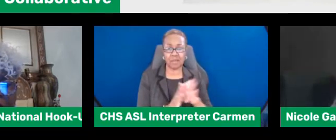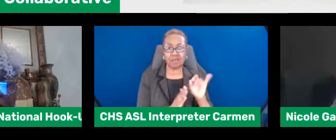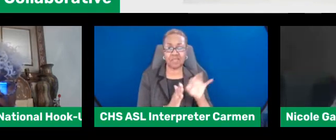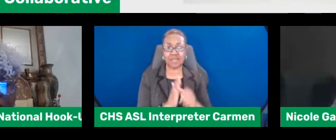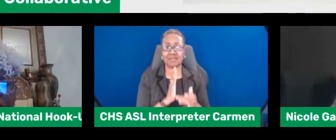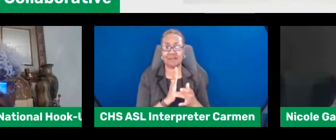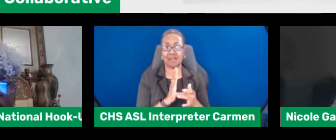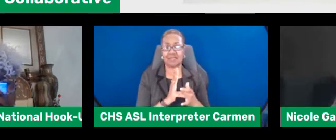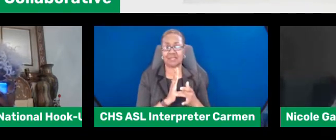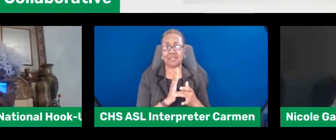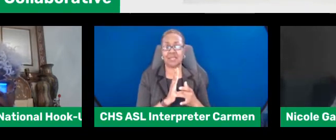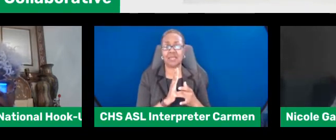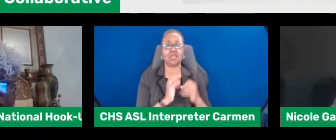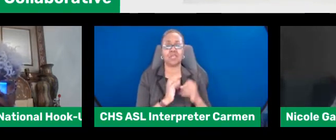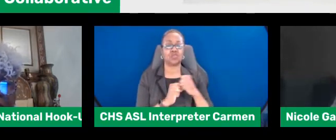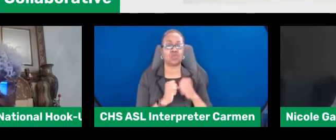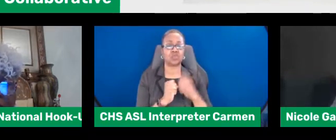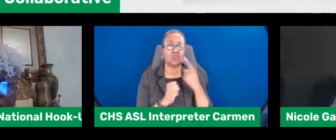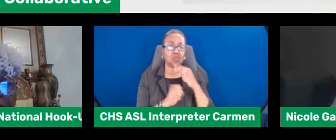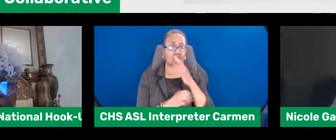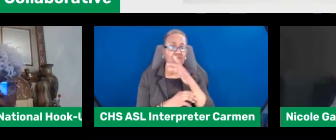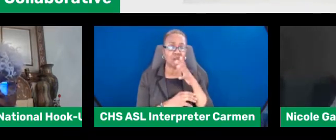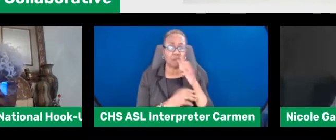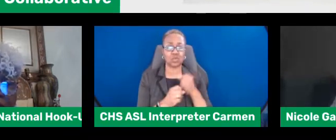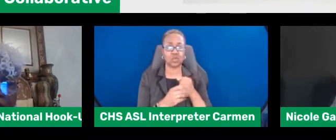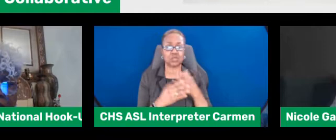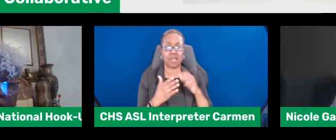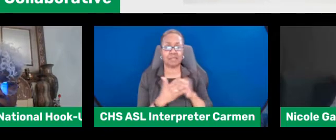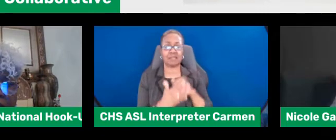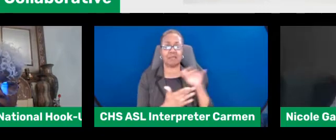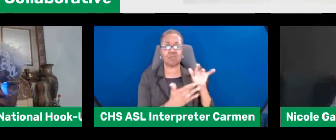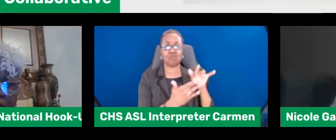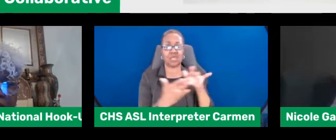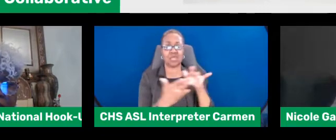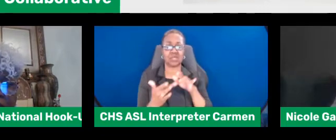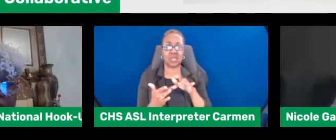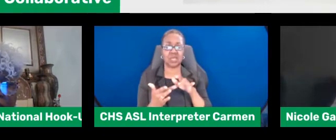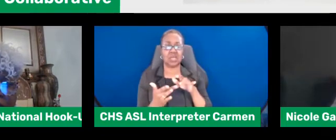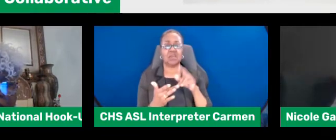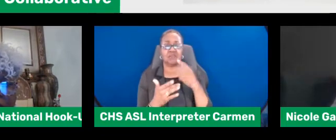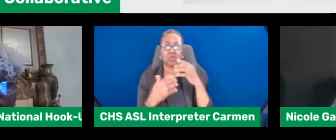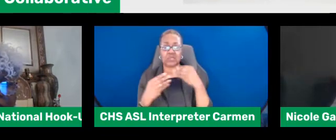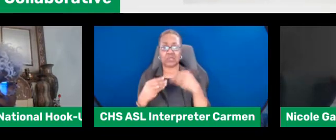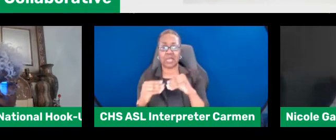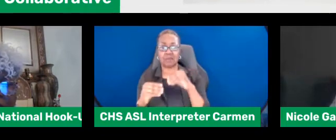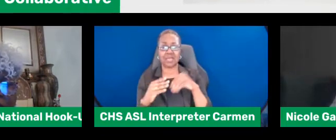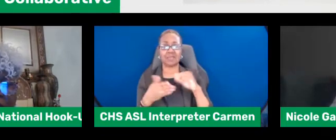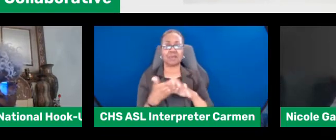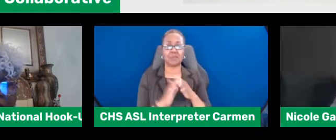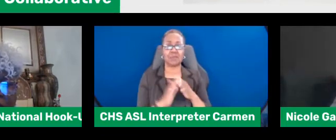technology infrastructure for our farmers to expand their reach to sales within the community.